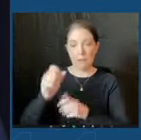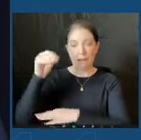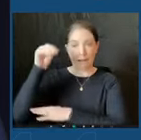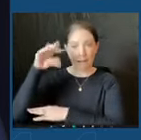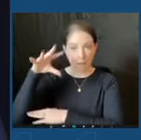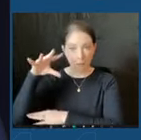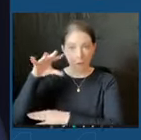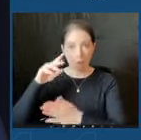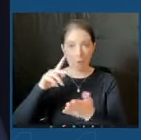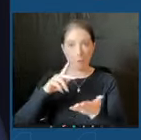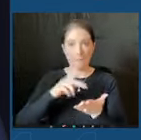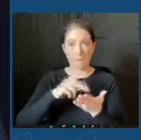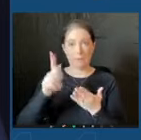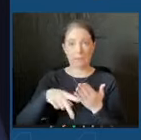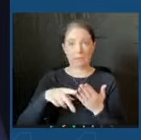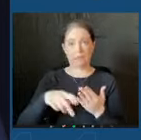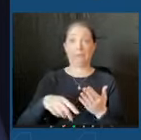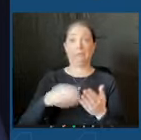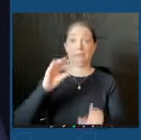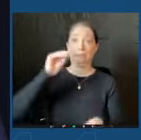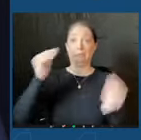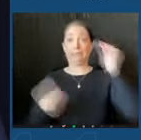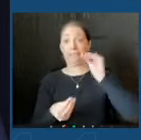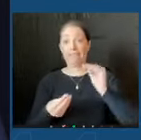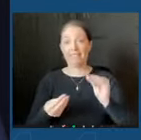Sammy was in eighth grade,